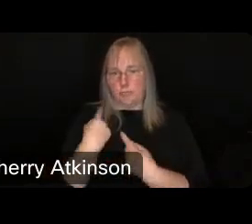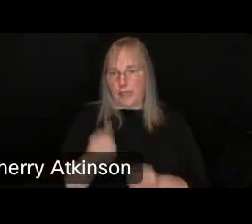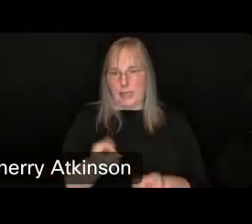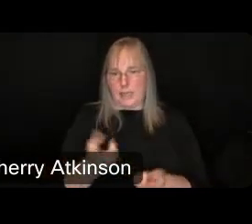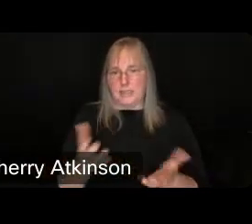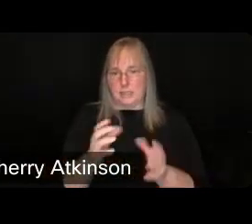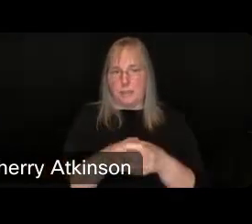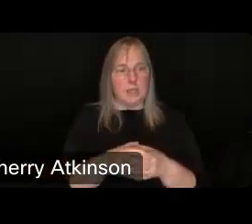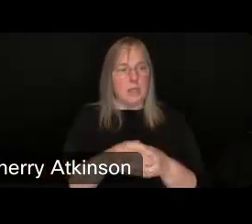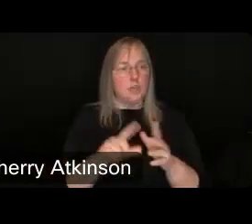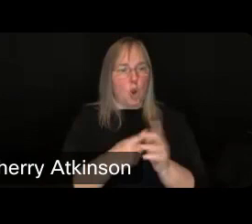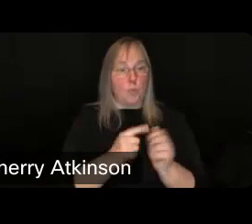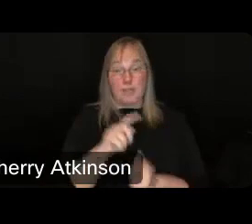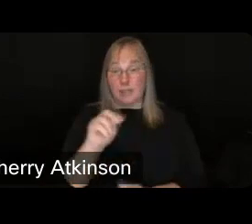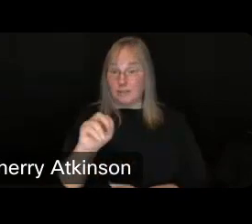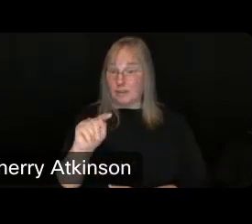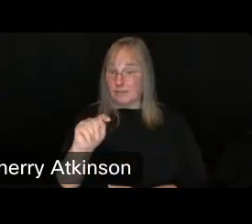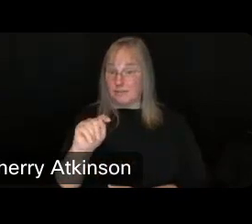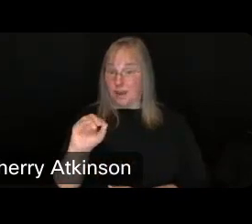with Todd.